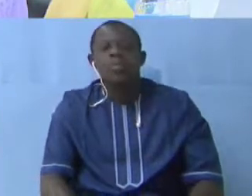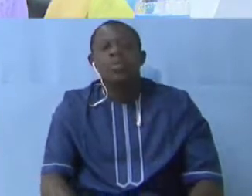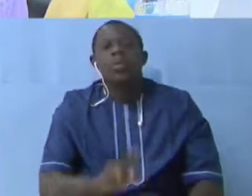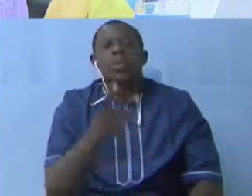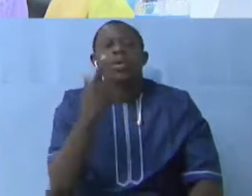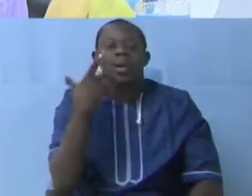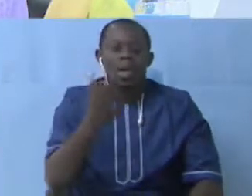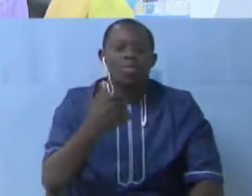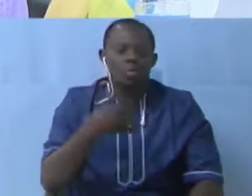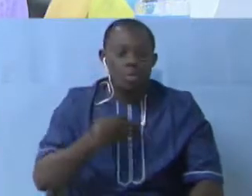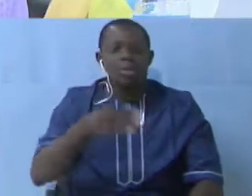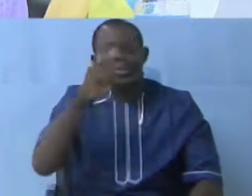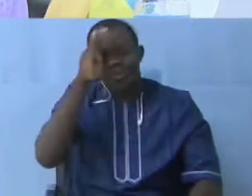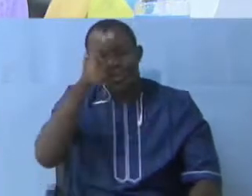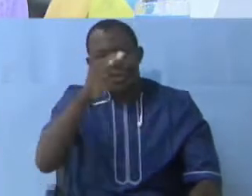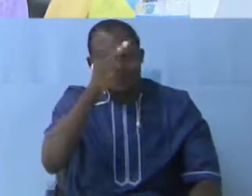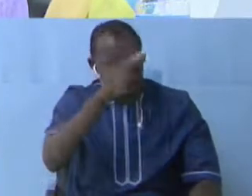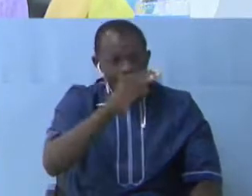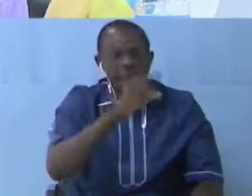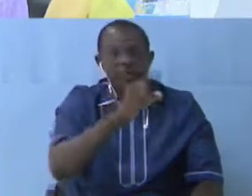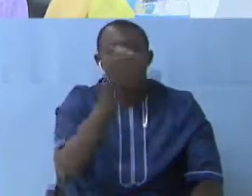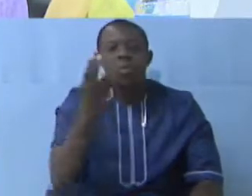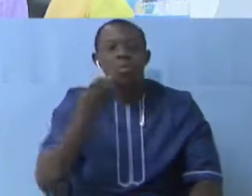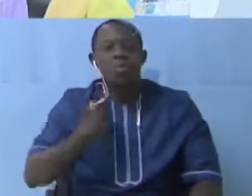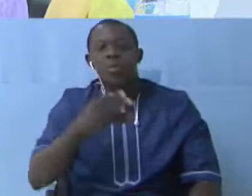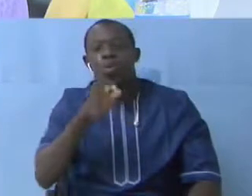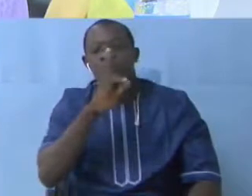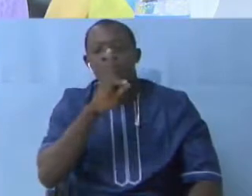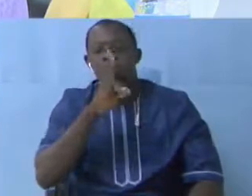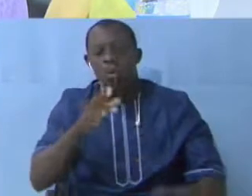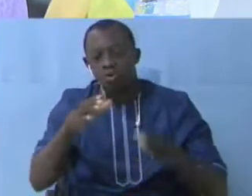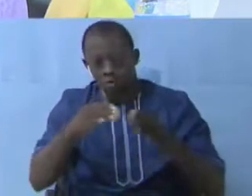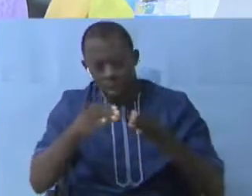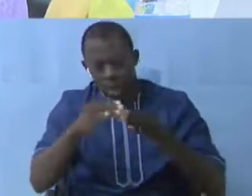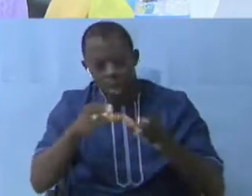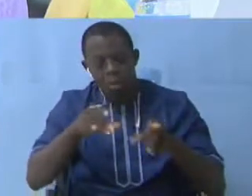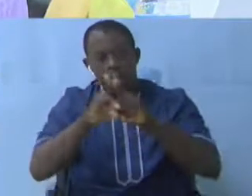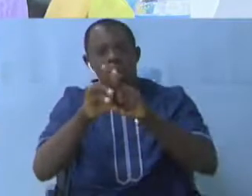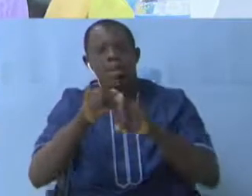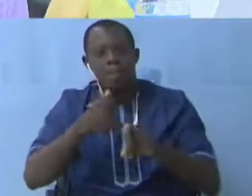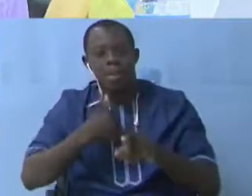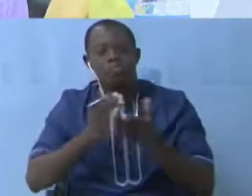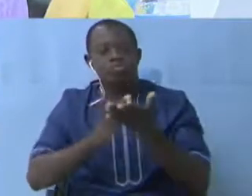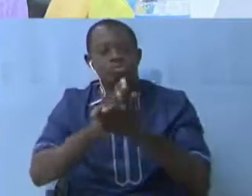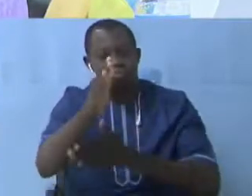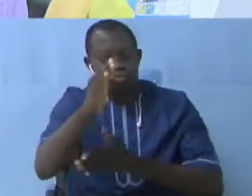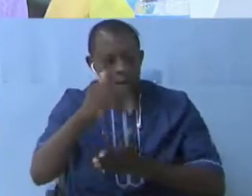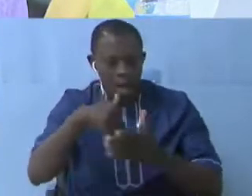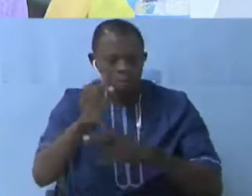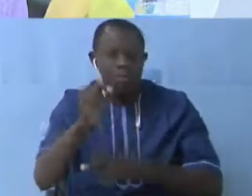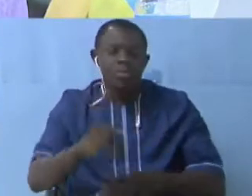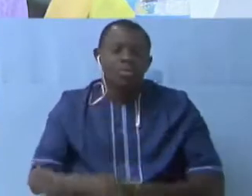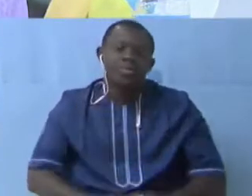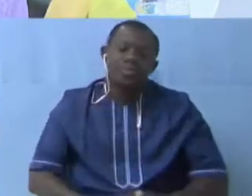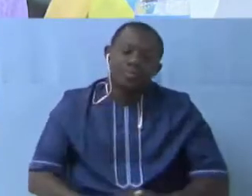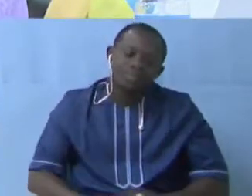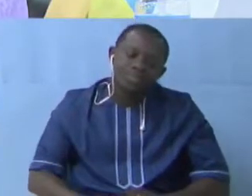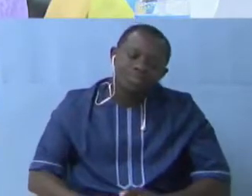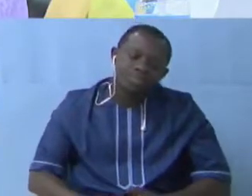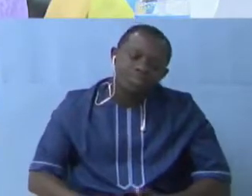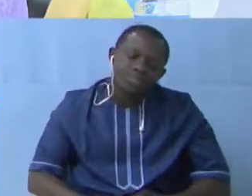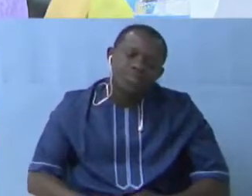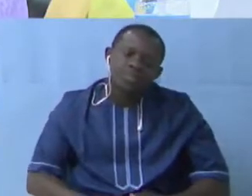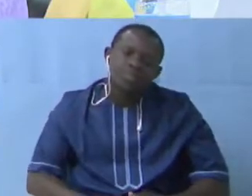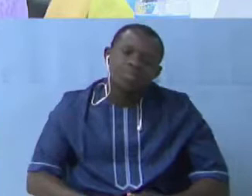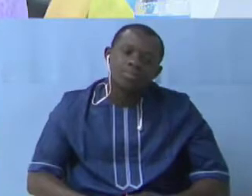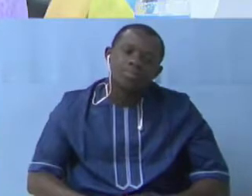a few people who have been with me throughout. dana am nag yenn nit yoo xam ne nii dana leen tudd ñoo xam ne nii dana leen